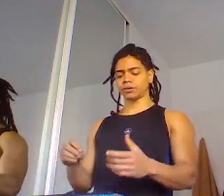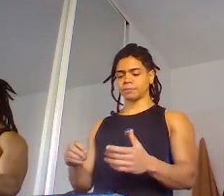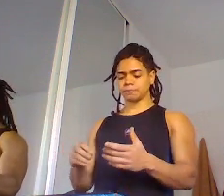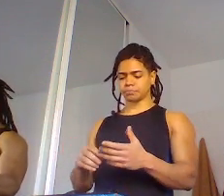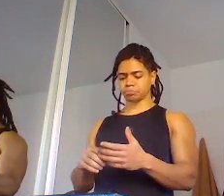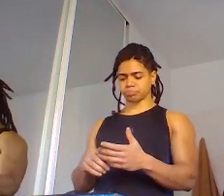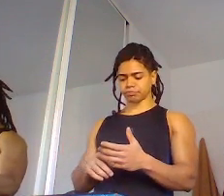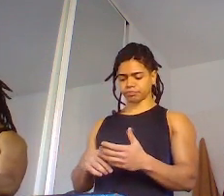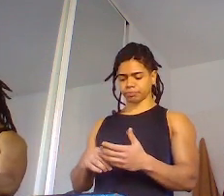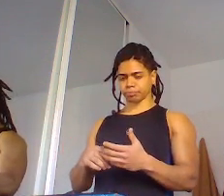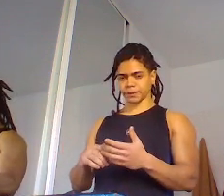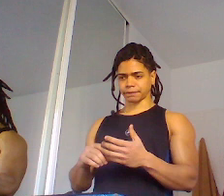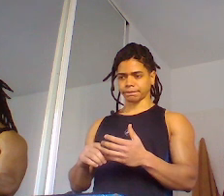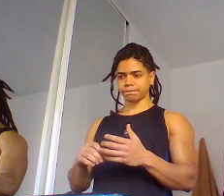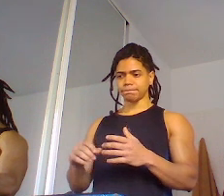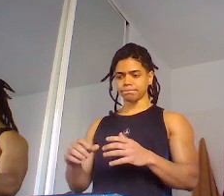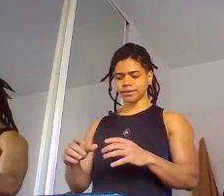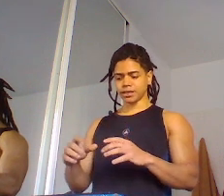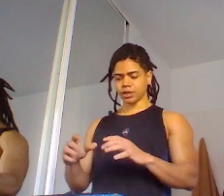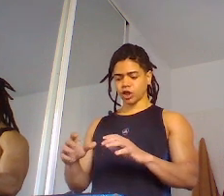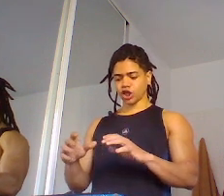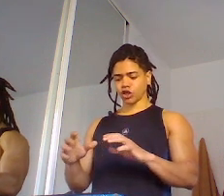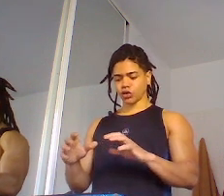get from.